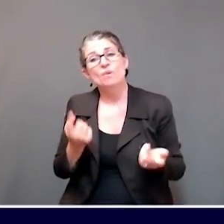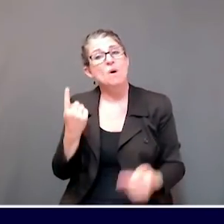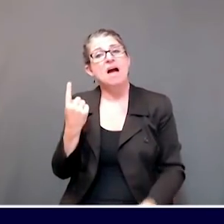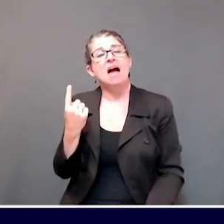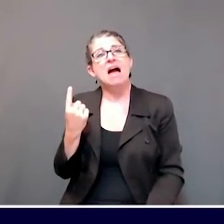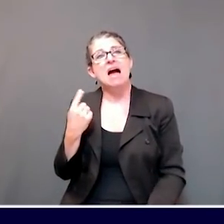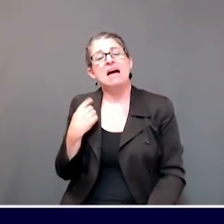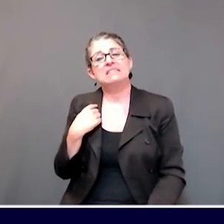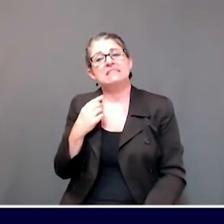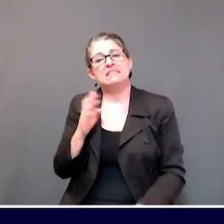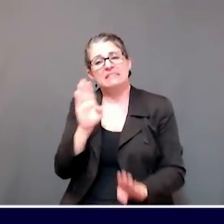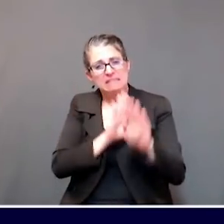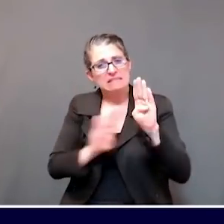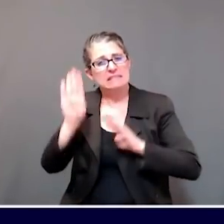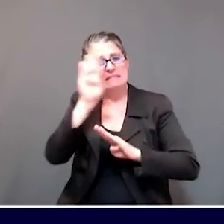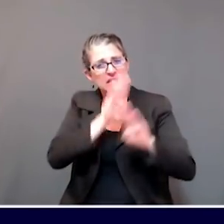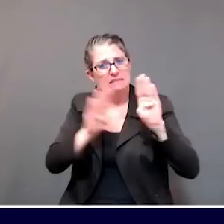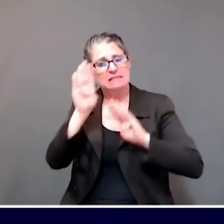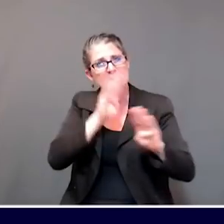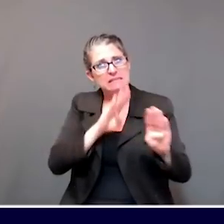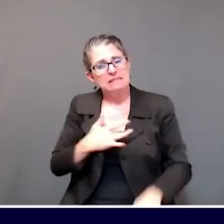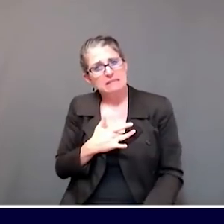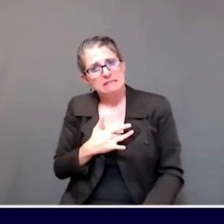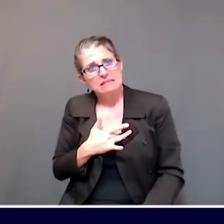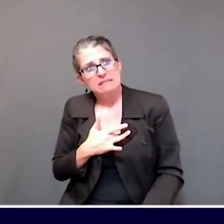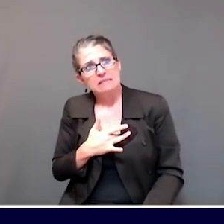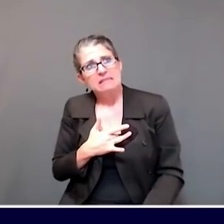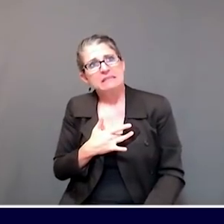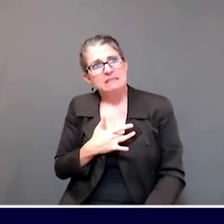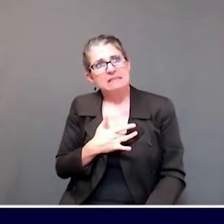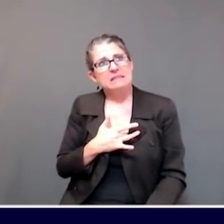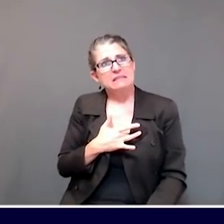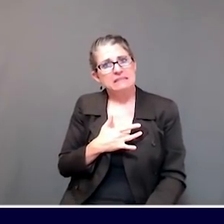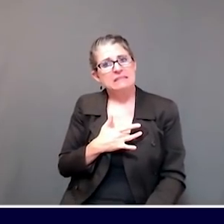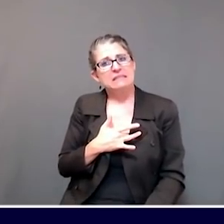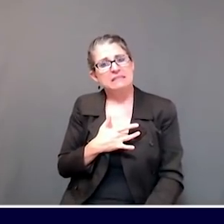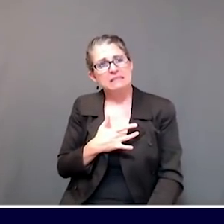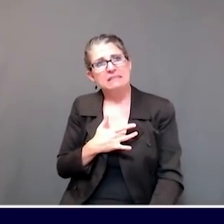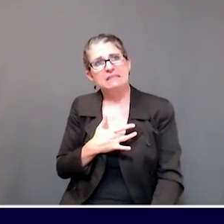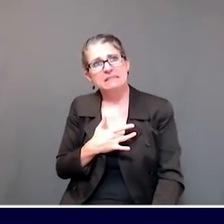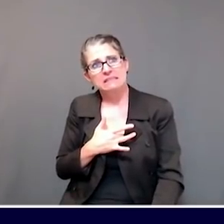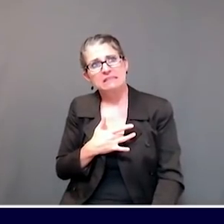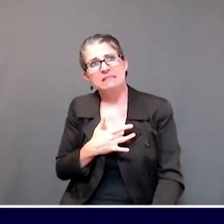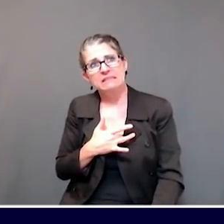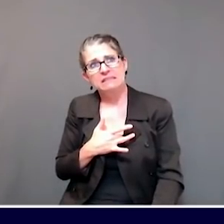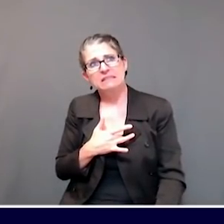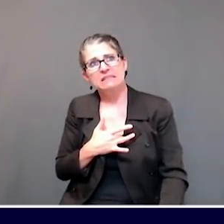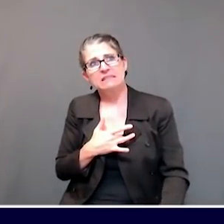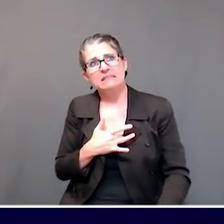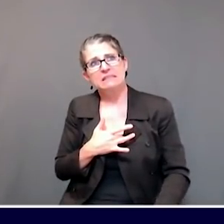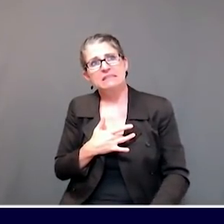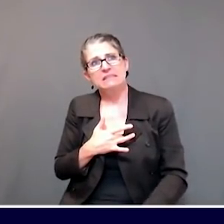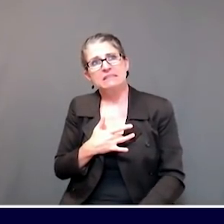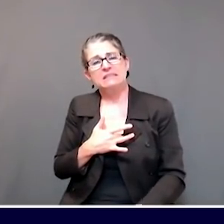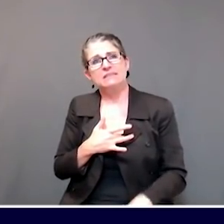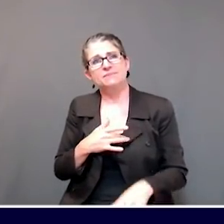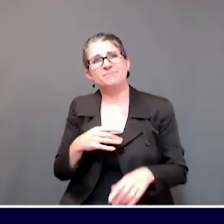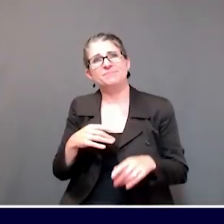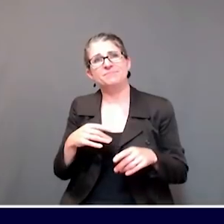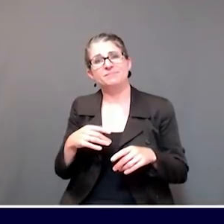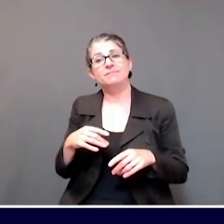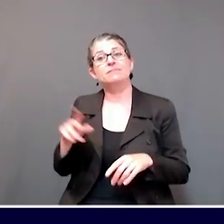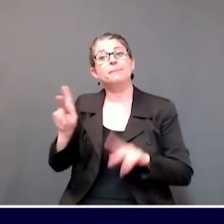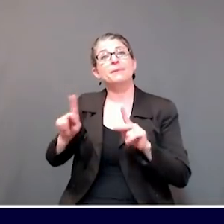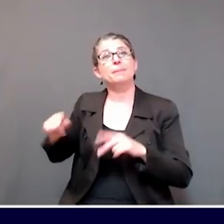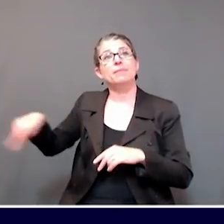not happening, but what I fear may be happening is the growing disparity between the haves and have-nots, among our school children.